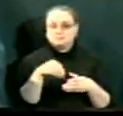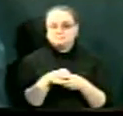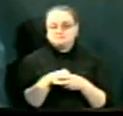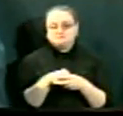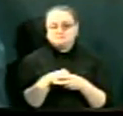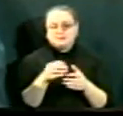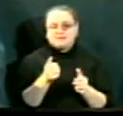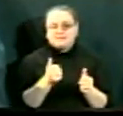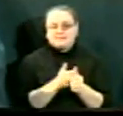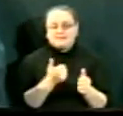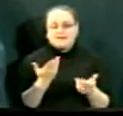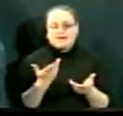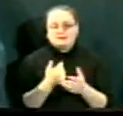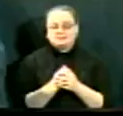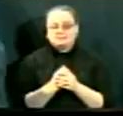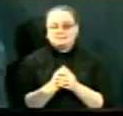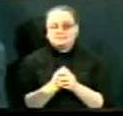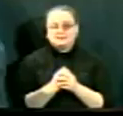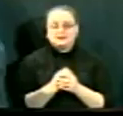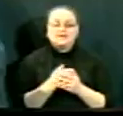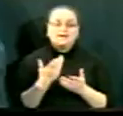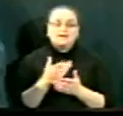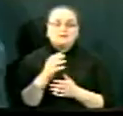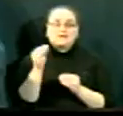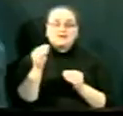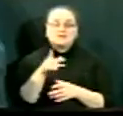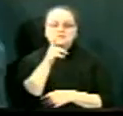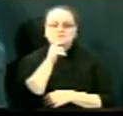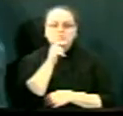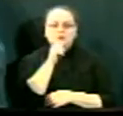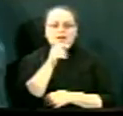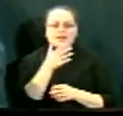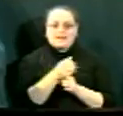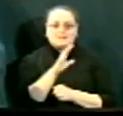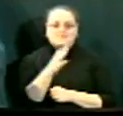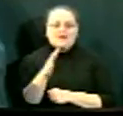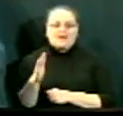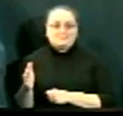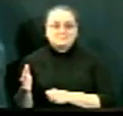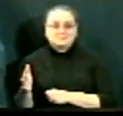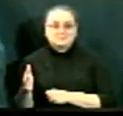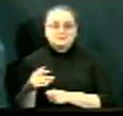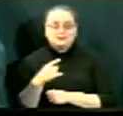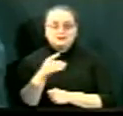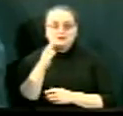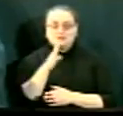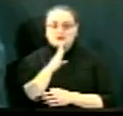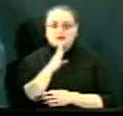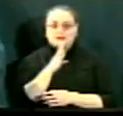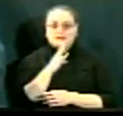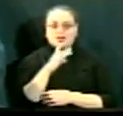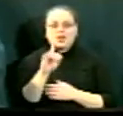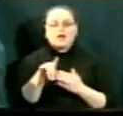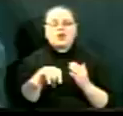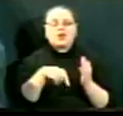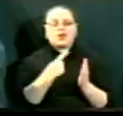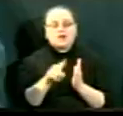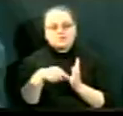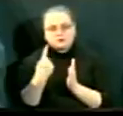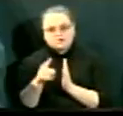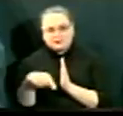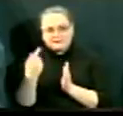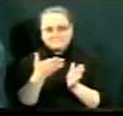behind the scenes. Even the teachers who aren't scoring 5s every time, you're talking hours of planning